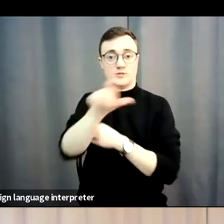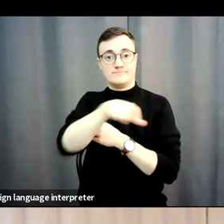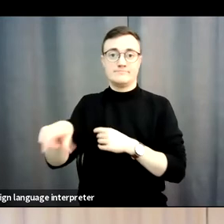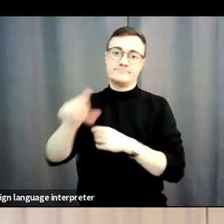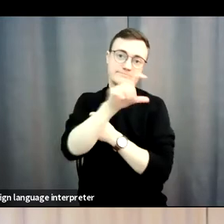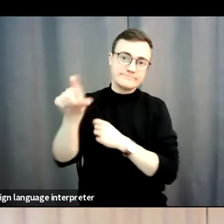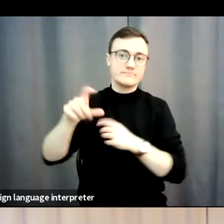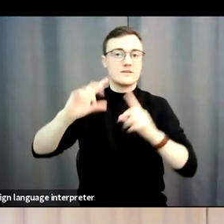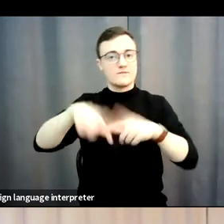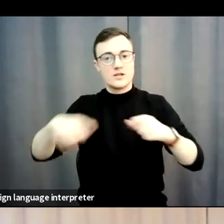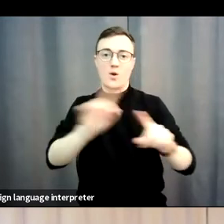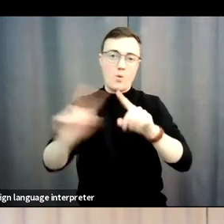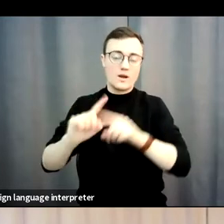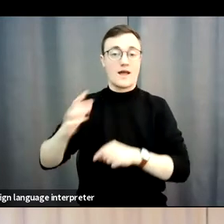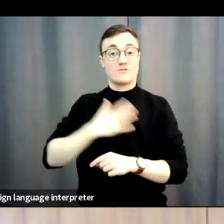Nordic region.